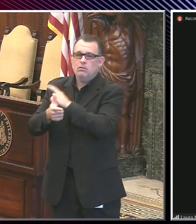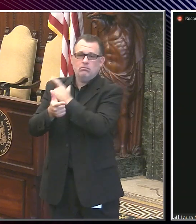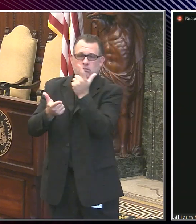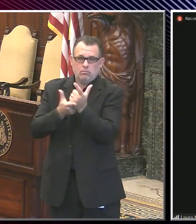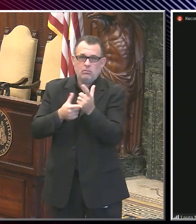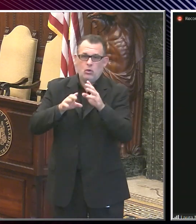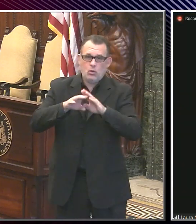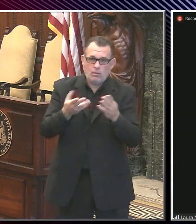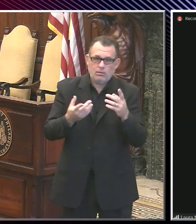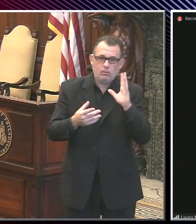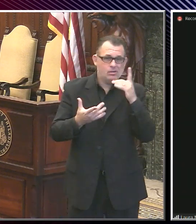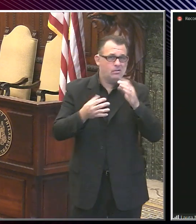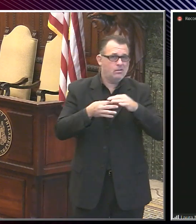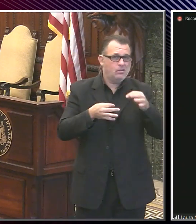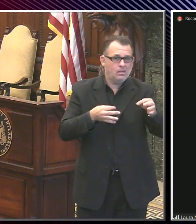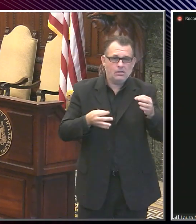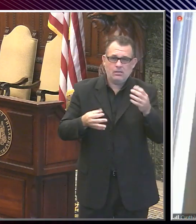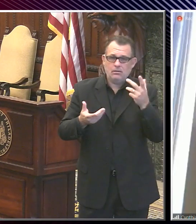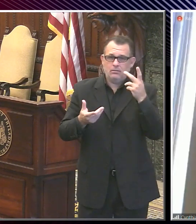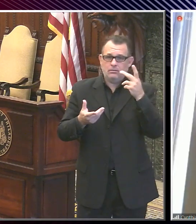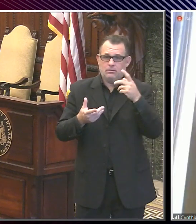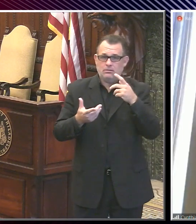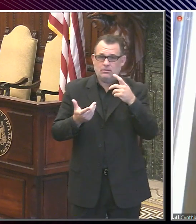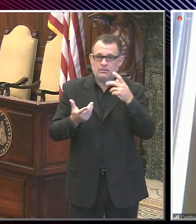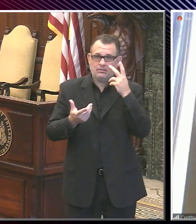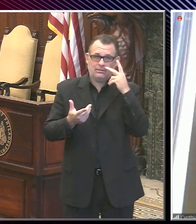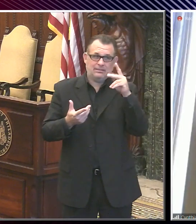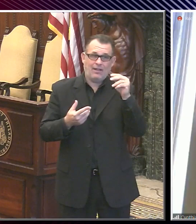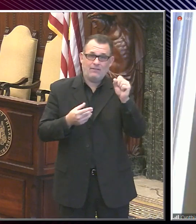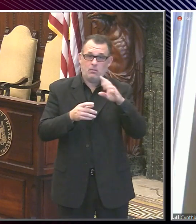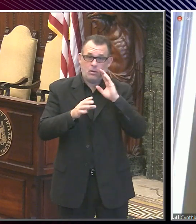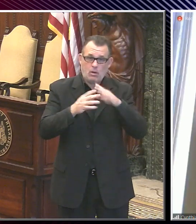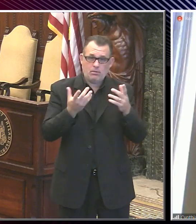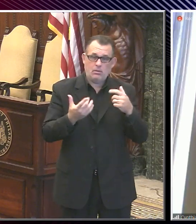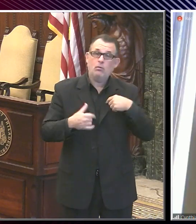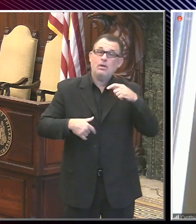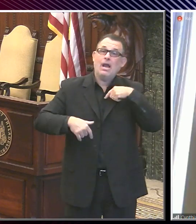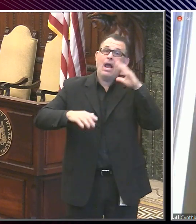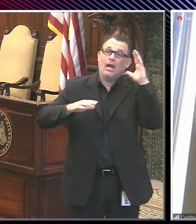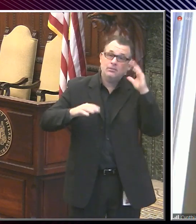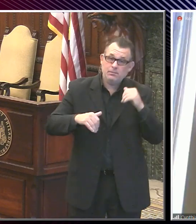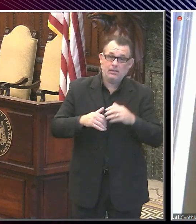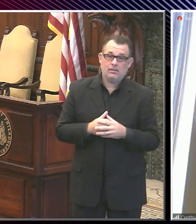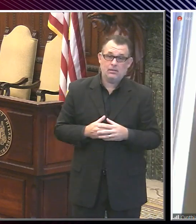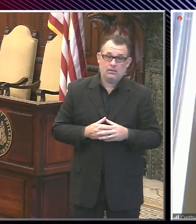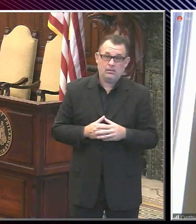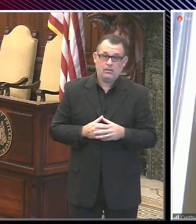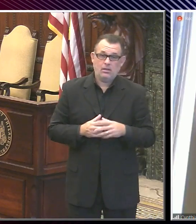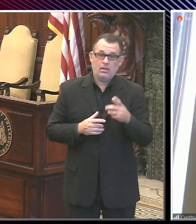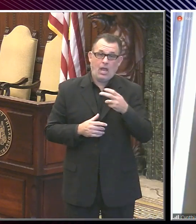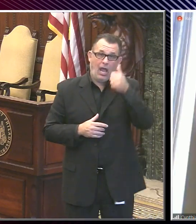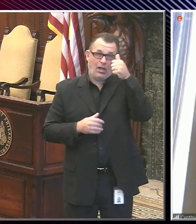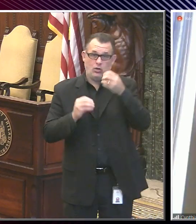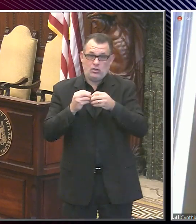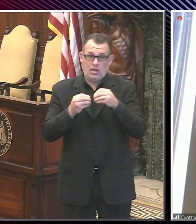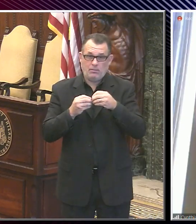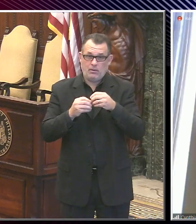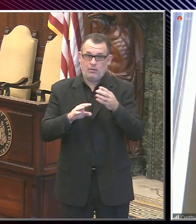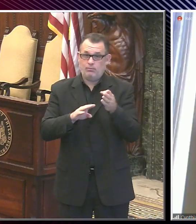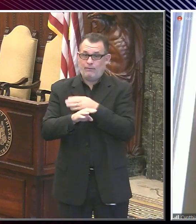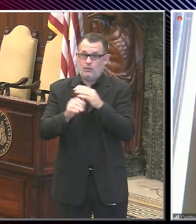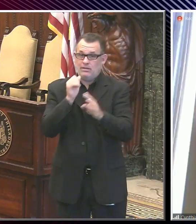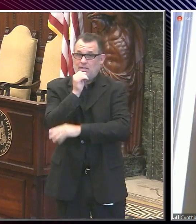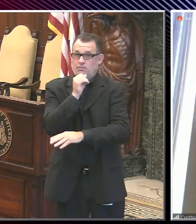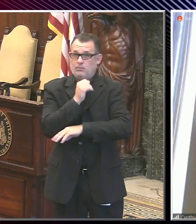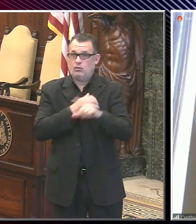turned away for a bit? So we anticipate that we would be able to move to that larger number by September 21st at